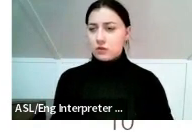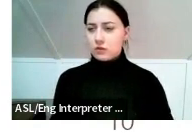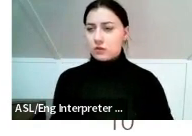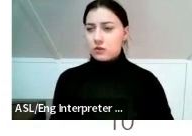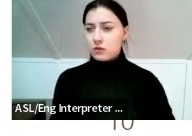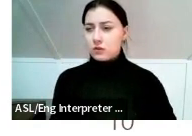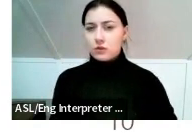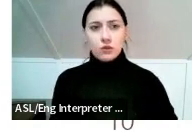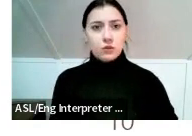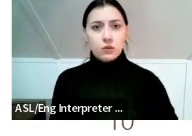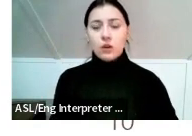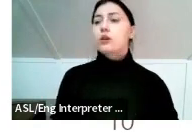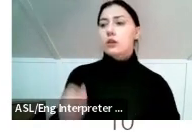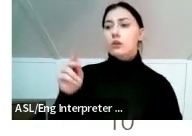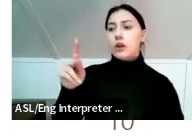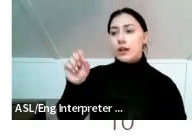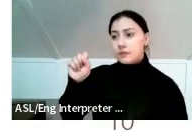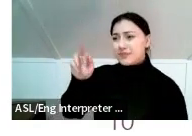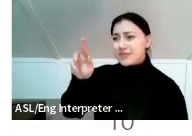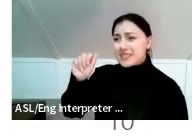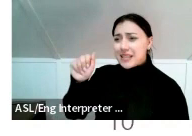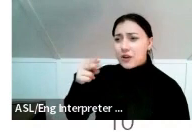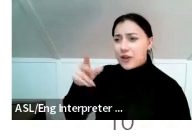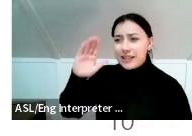Sarah, we may have lost your audio.